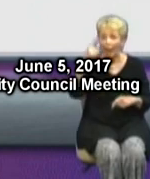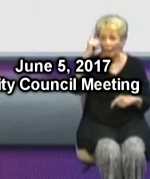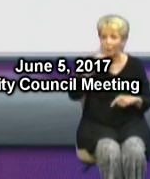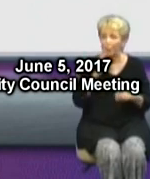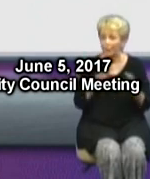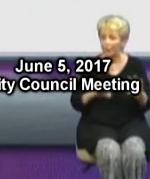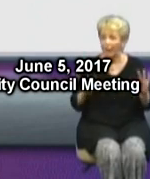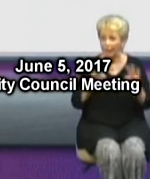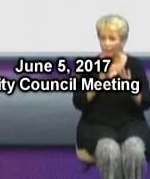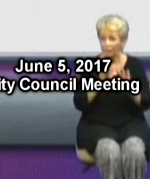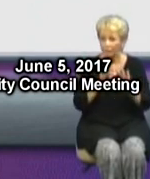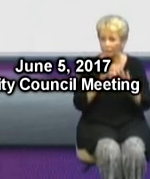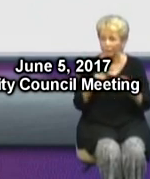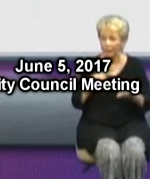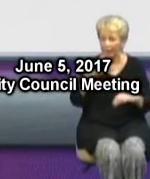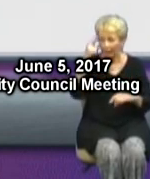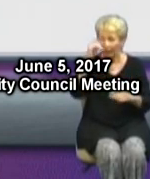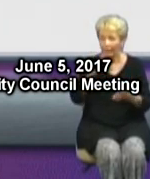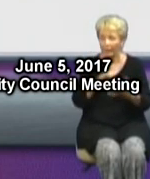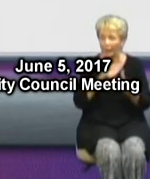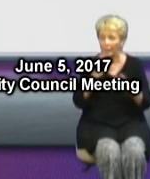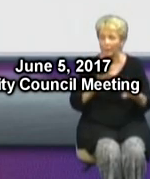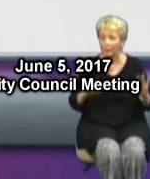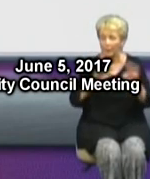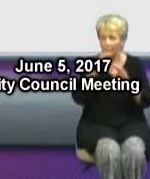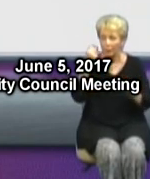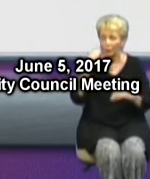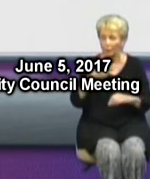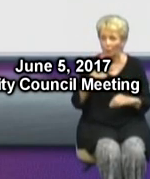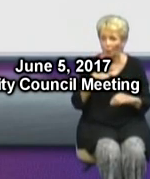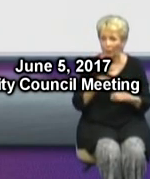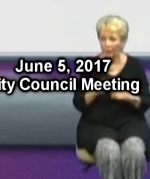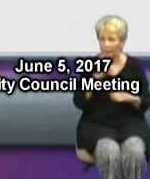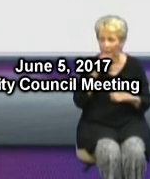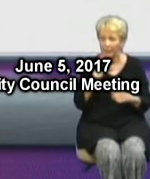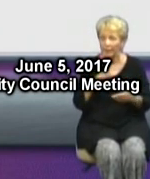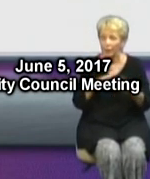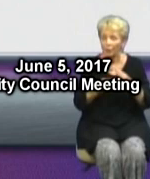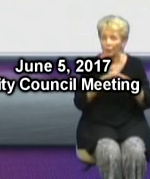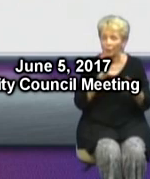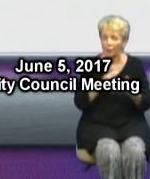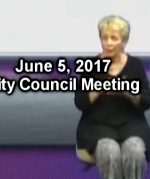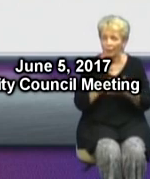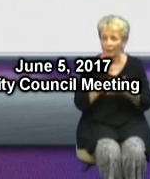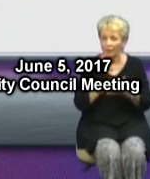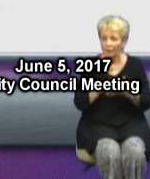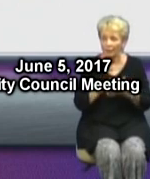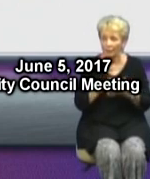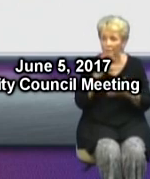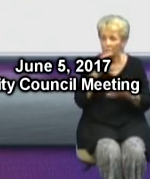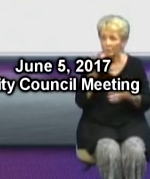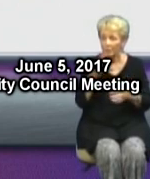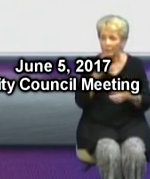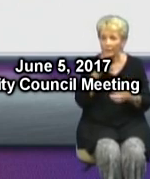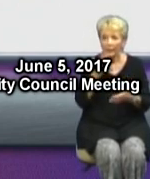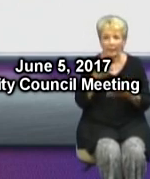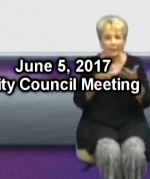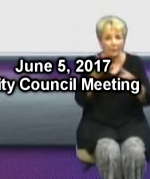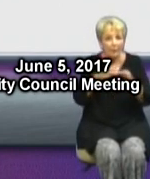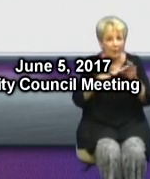really matters. And I think it matters because Morganton is a community where mediocrity has never been